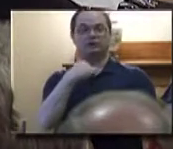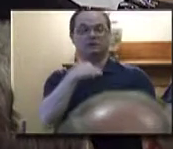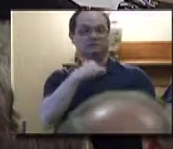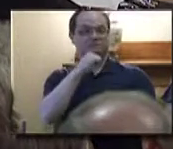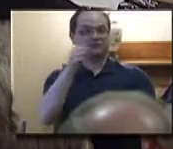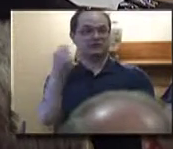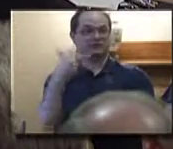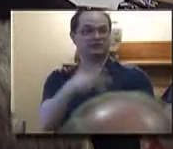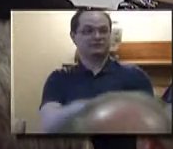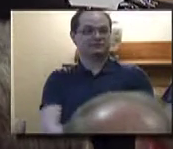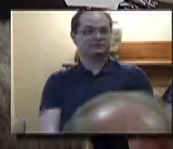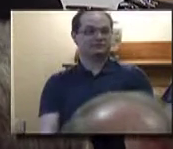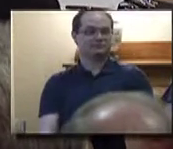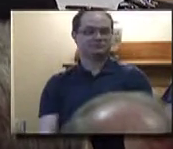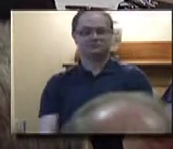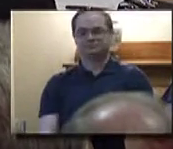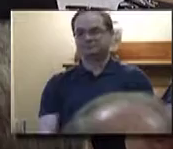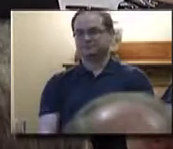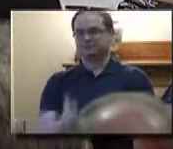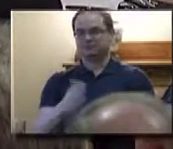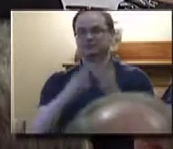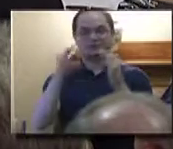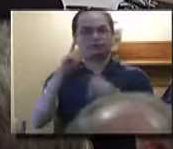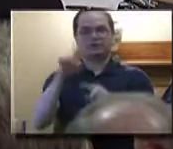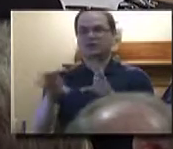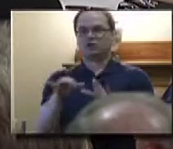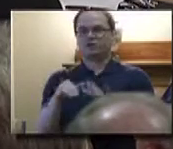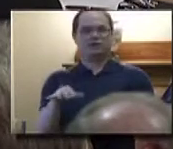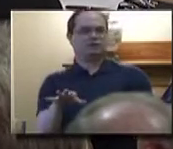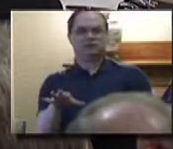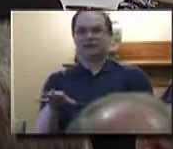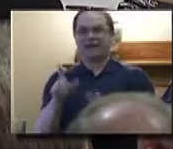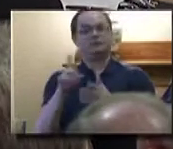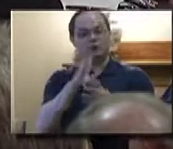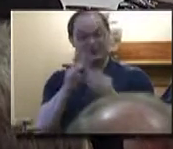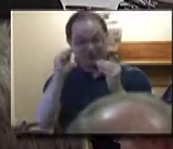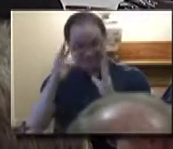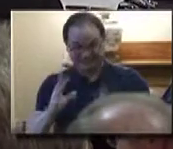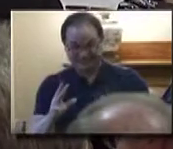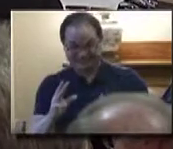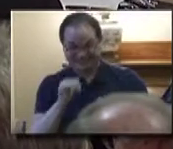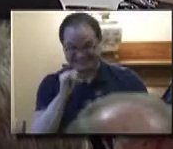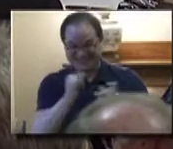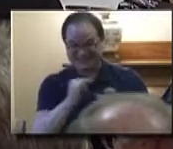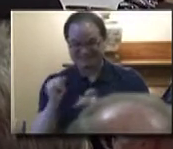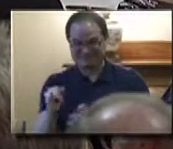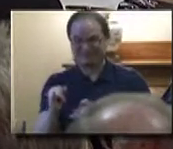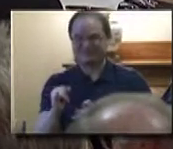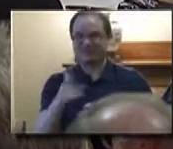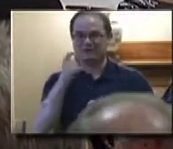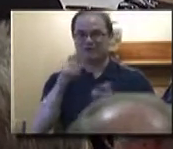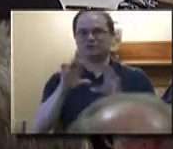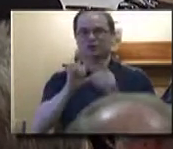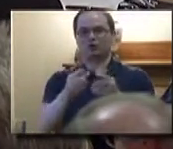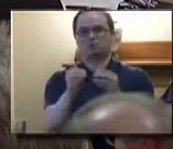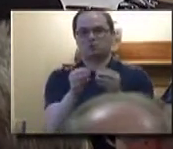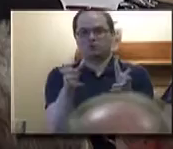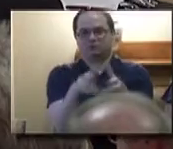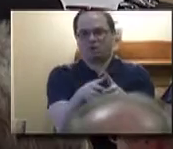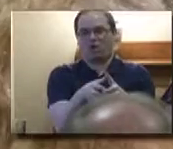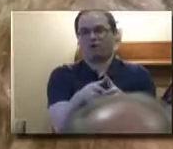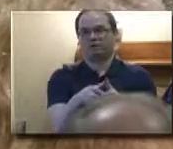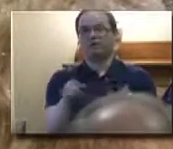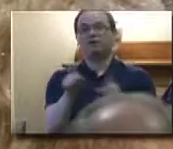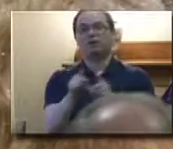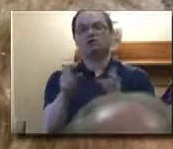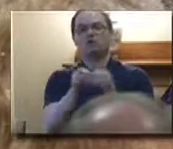unafraid. And some instructors can't do that. And I'm talking about teaching now, not in Bridges to Life, because their groups are smaller. And